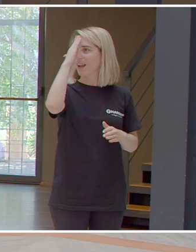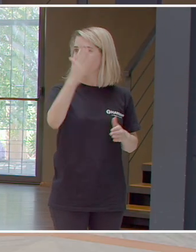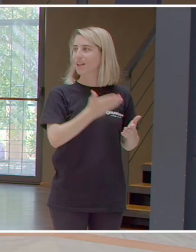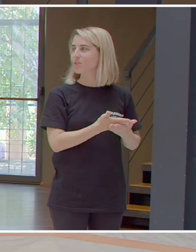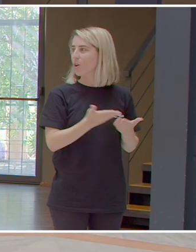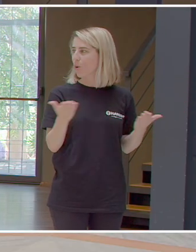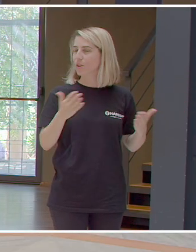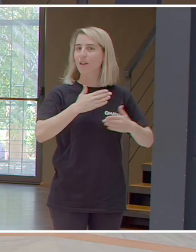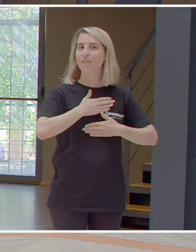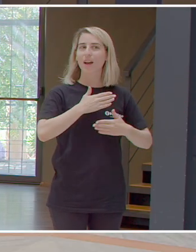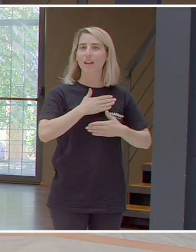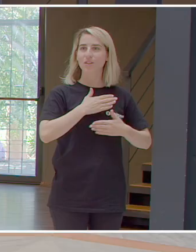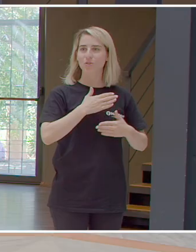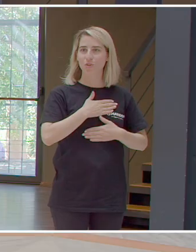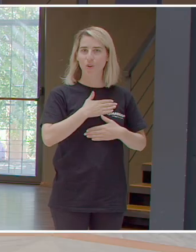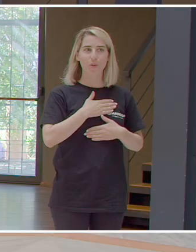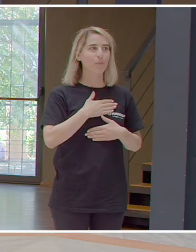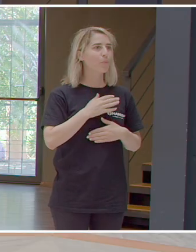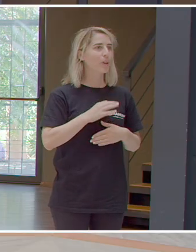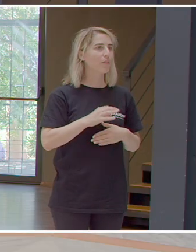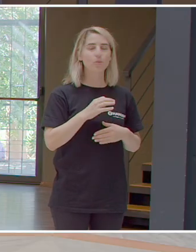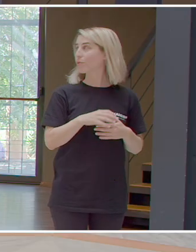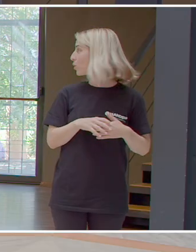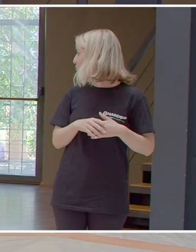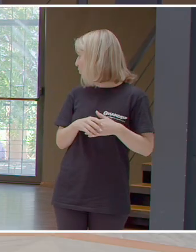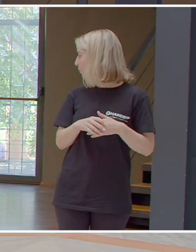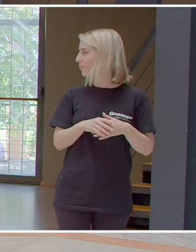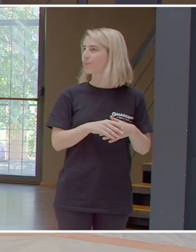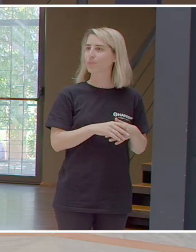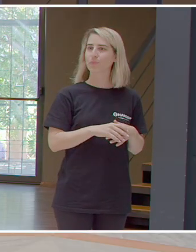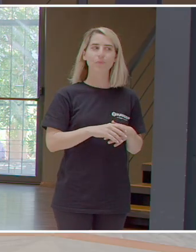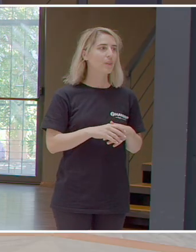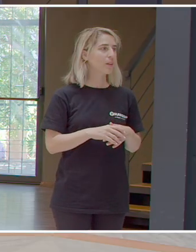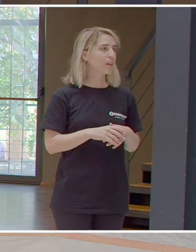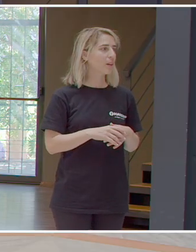and Efharisto. So I think these ones are really good.